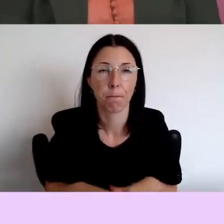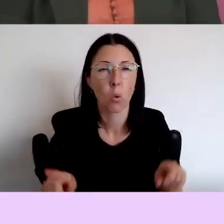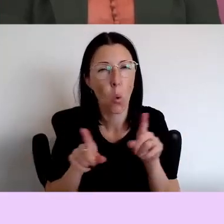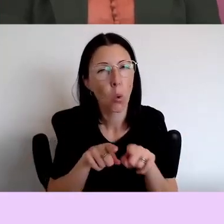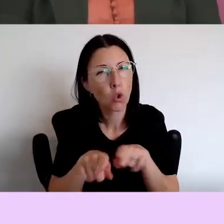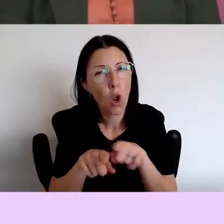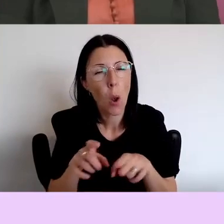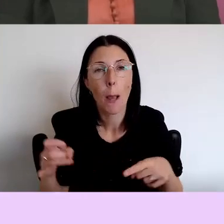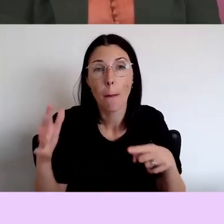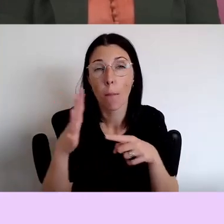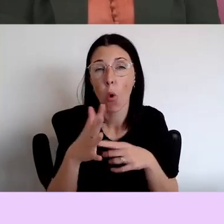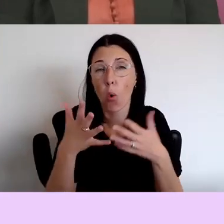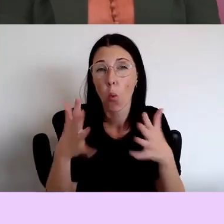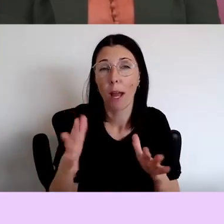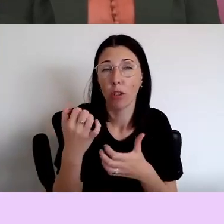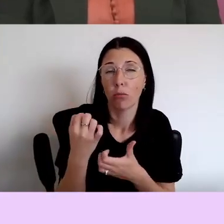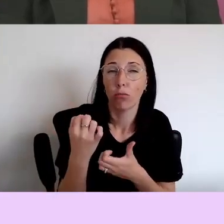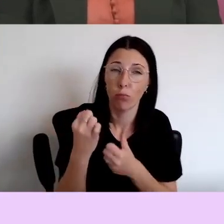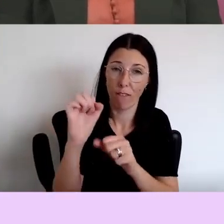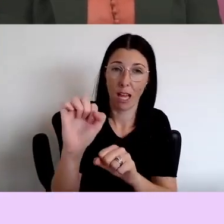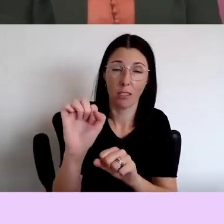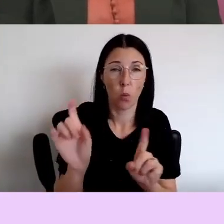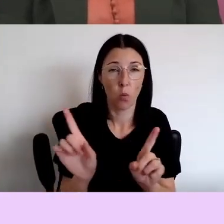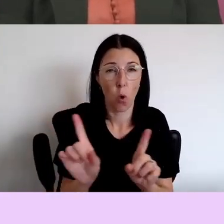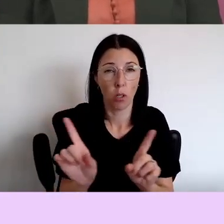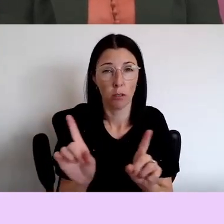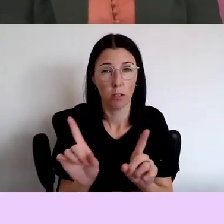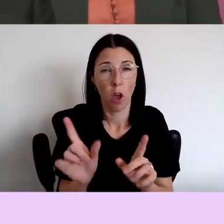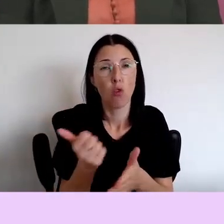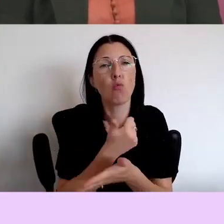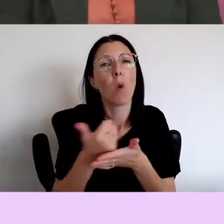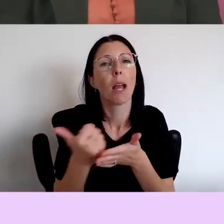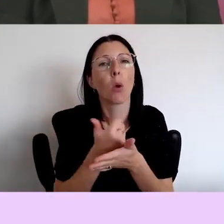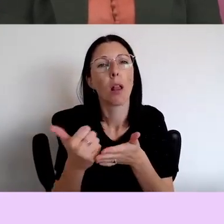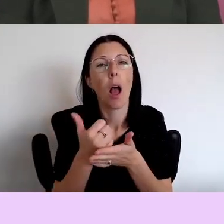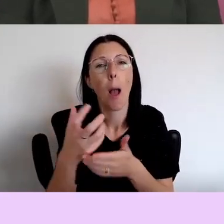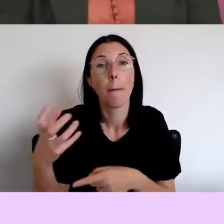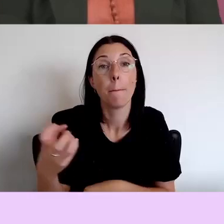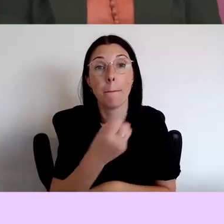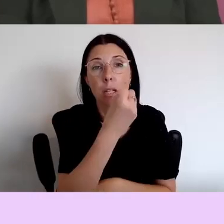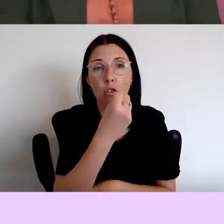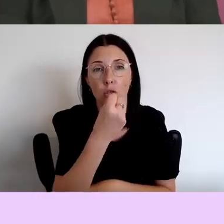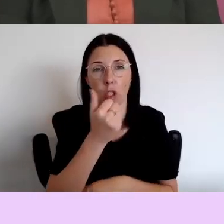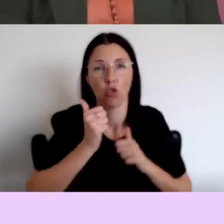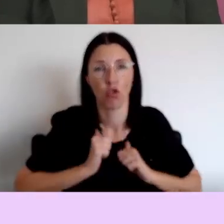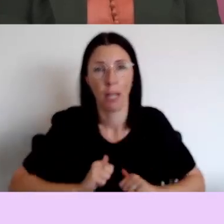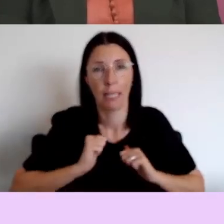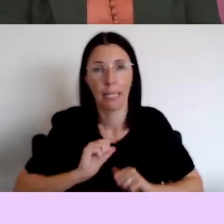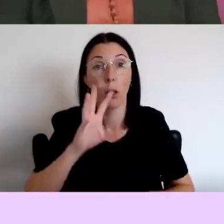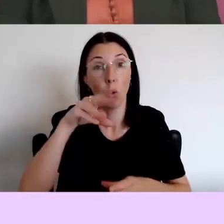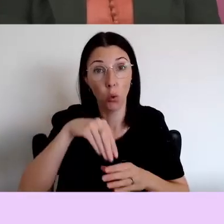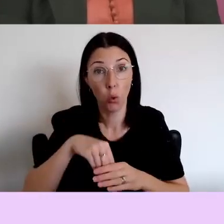strategy in that sector, in the education sector, involves regular mandatory training, including training of